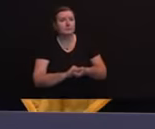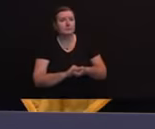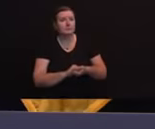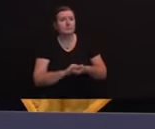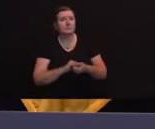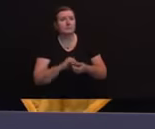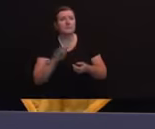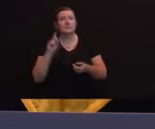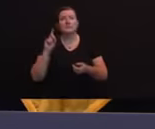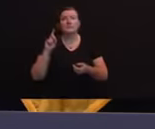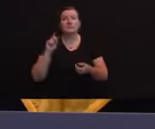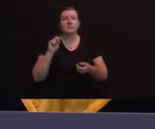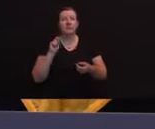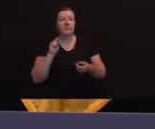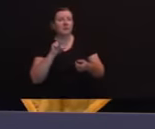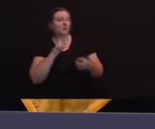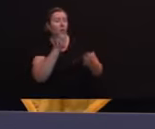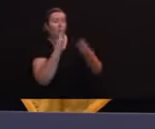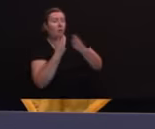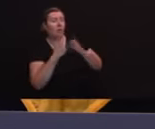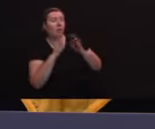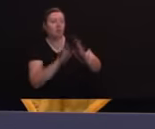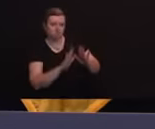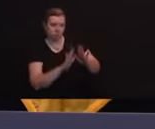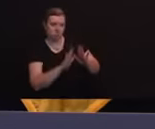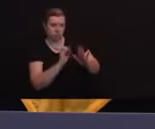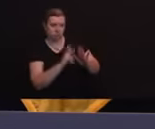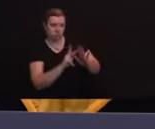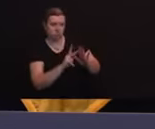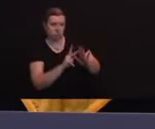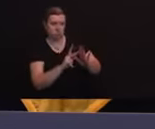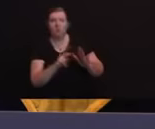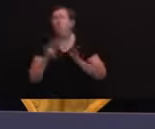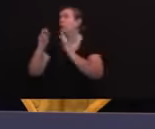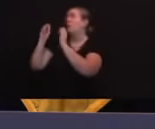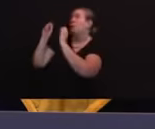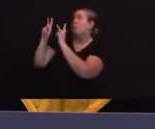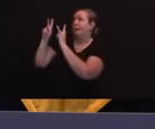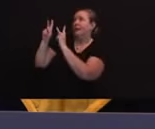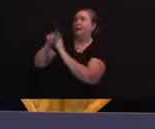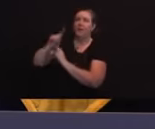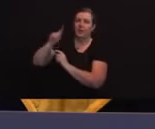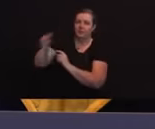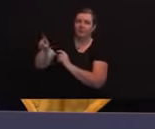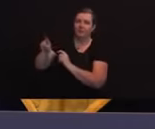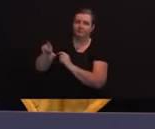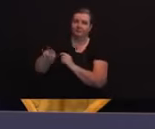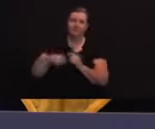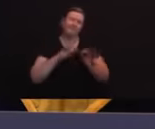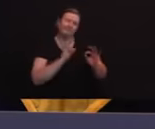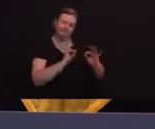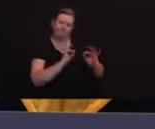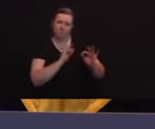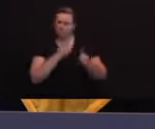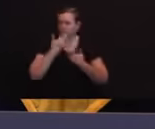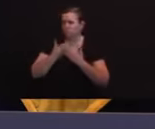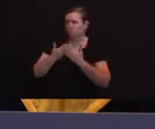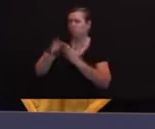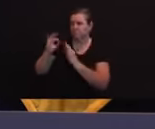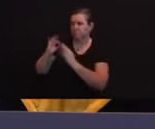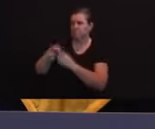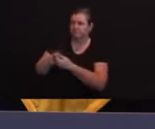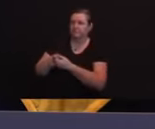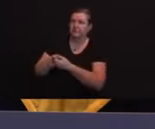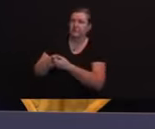through Z lists here. Give me your couple of your best. Okay. And nice to see you as well. Likewise. How many